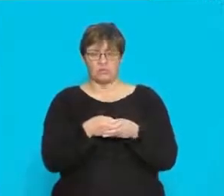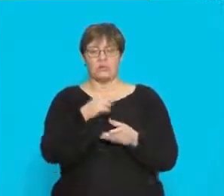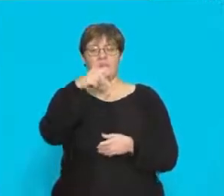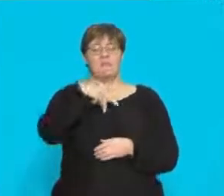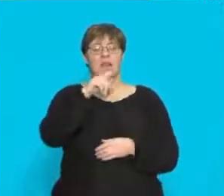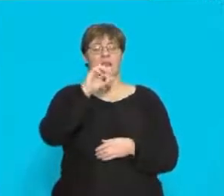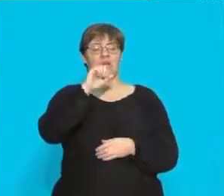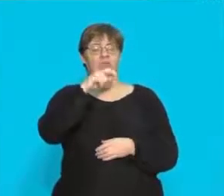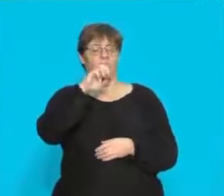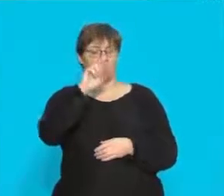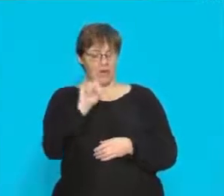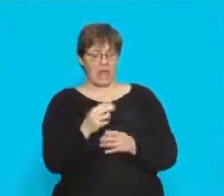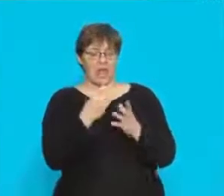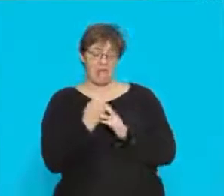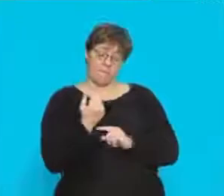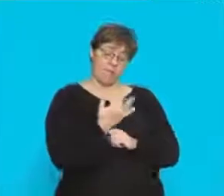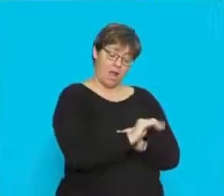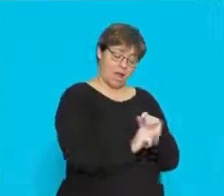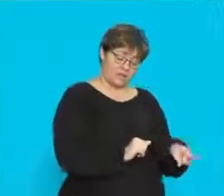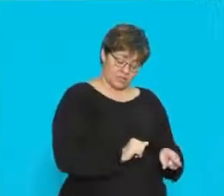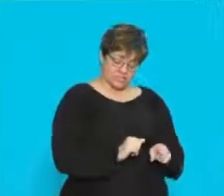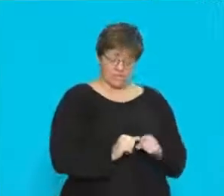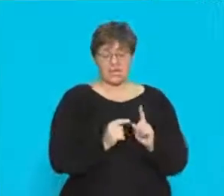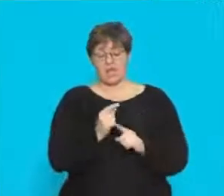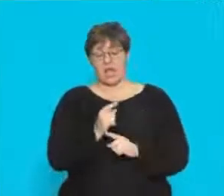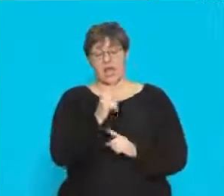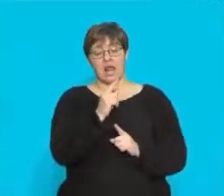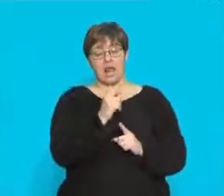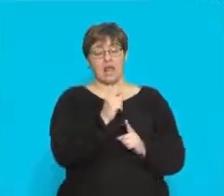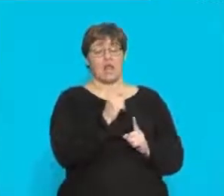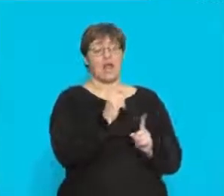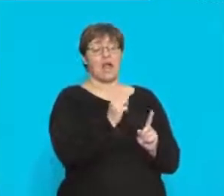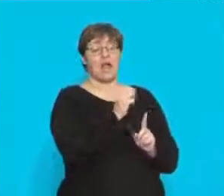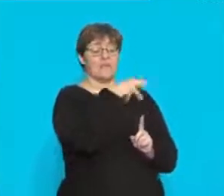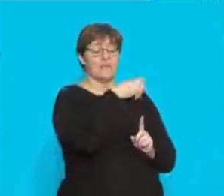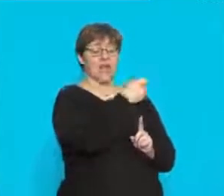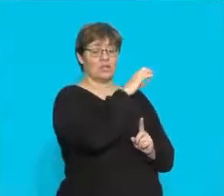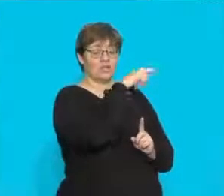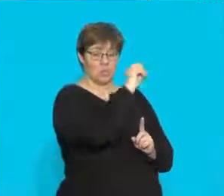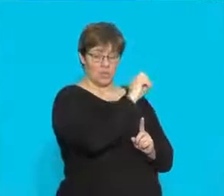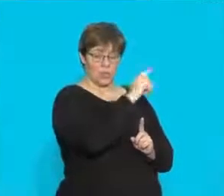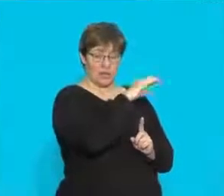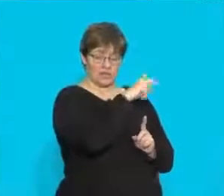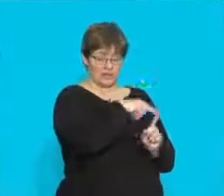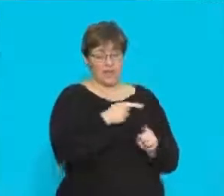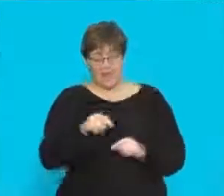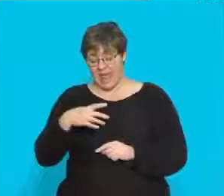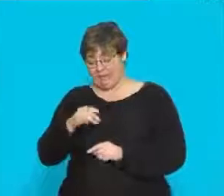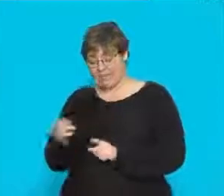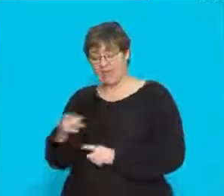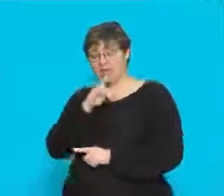plankton, where you've got the plant ones, which are called phytoplankton, and you've got the more animal-like structures